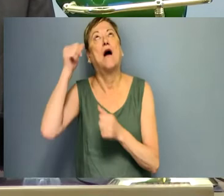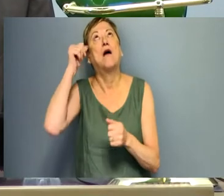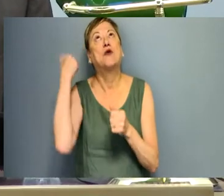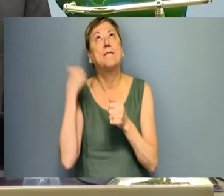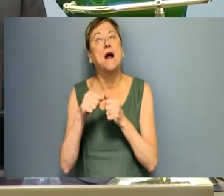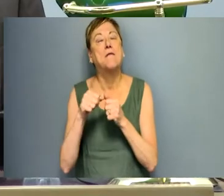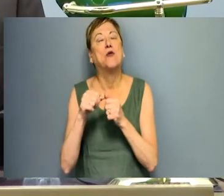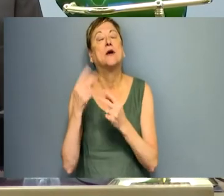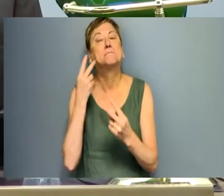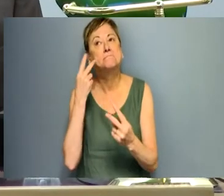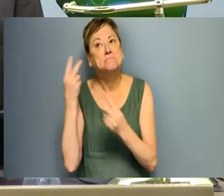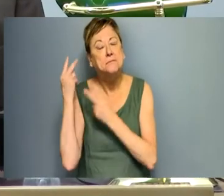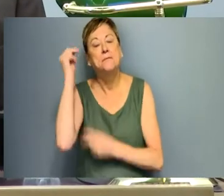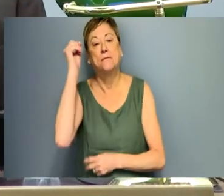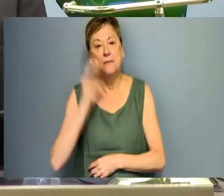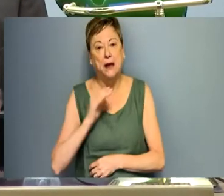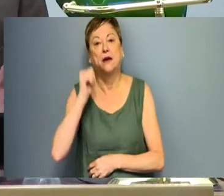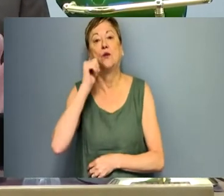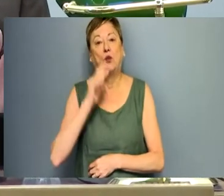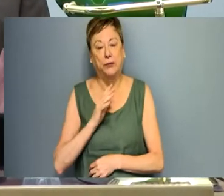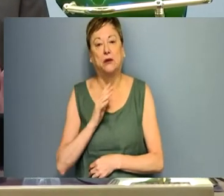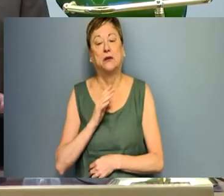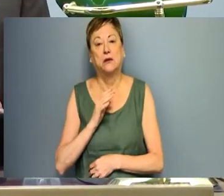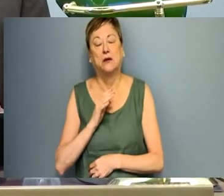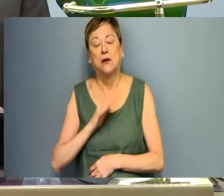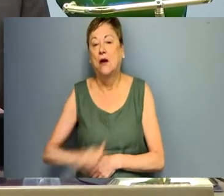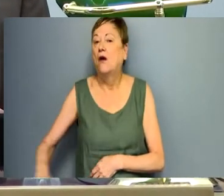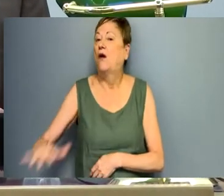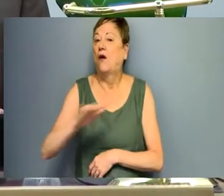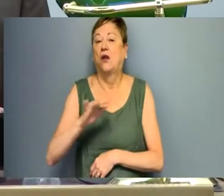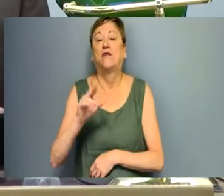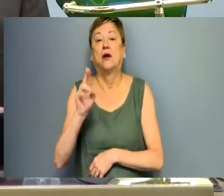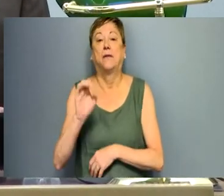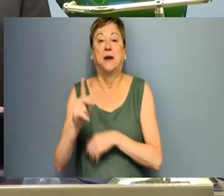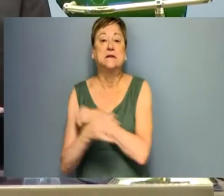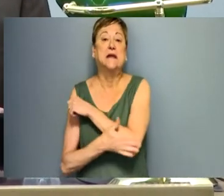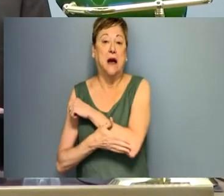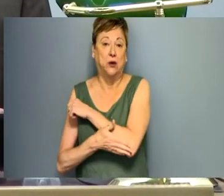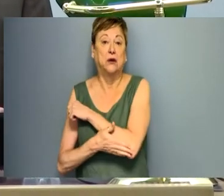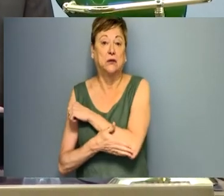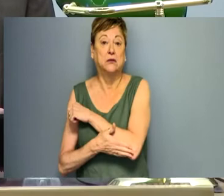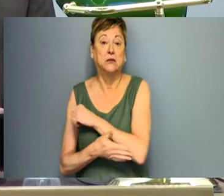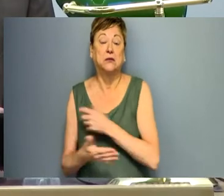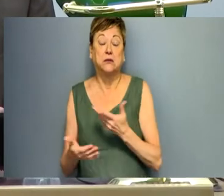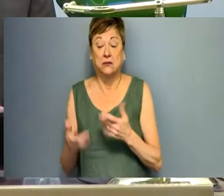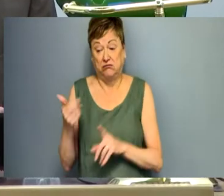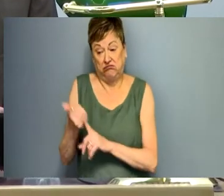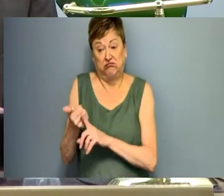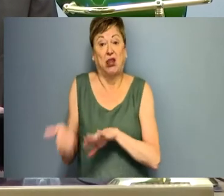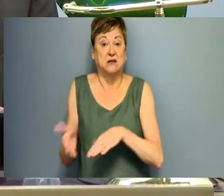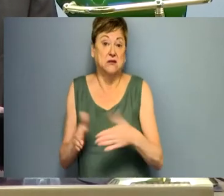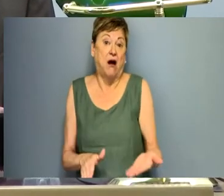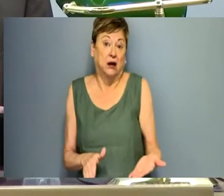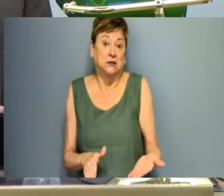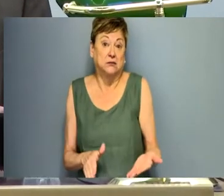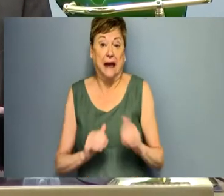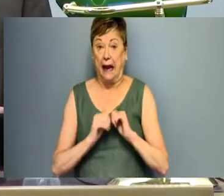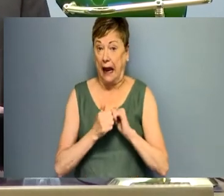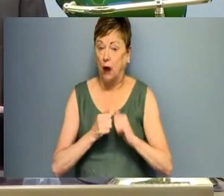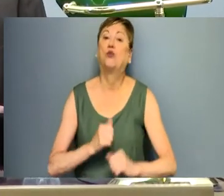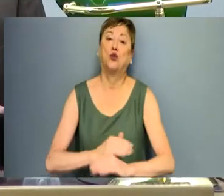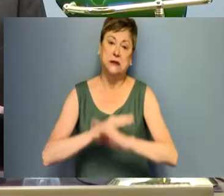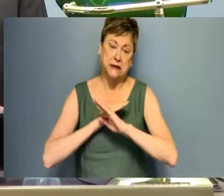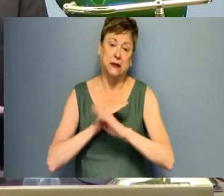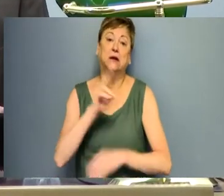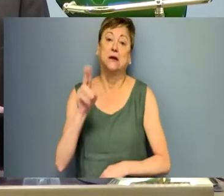men and women all over the county who died protecting our country through